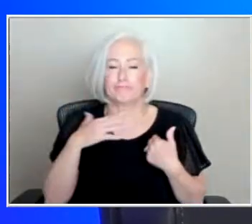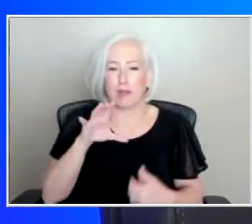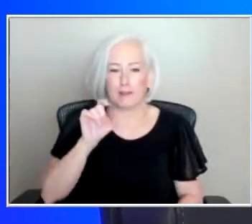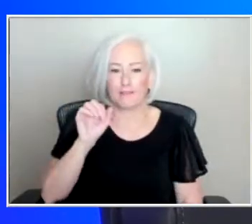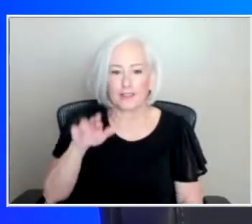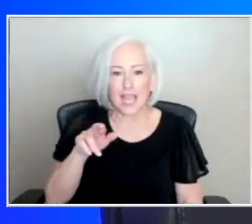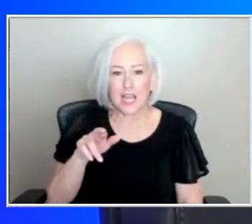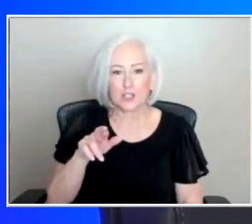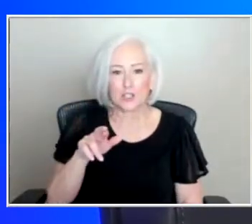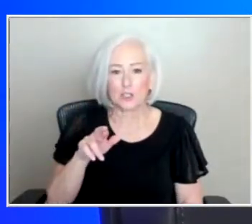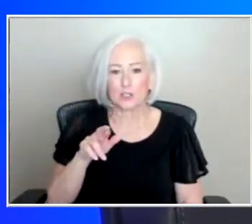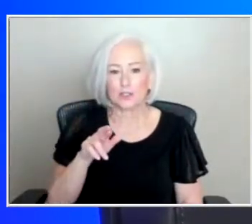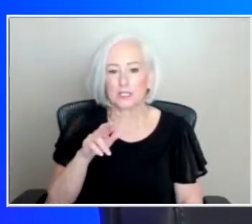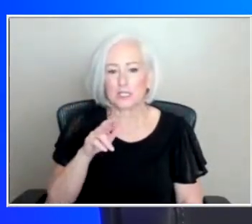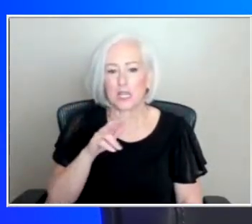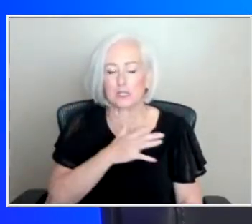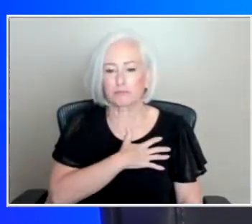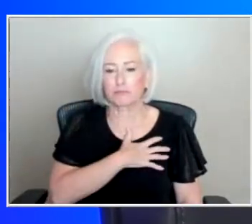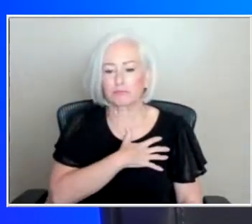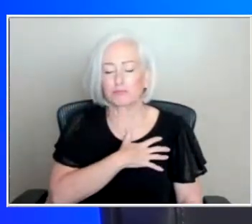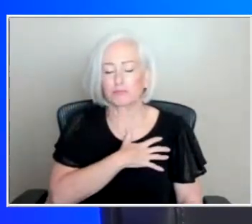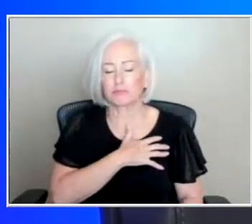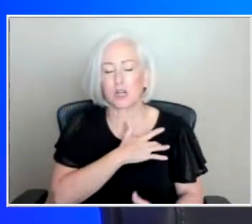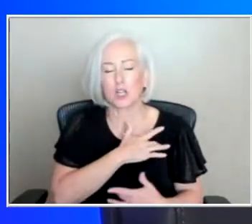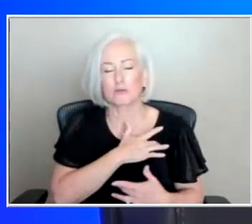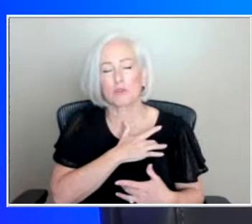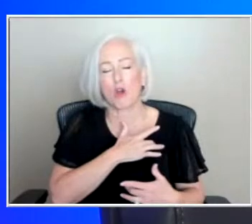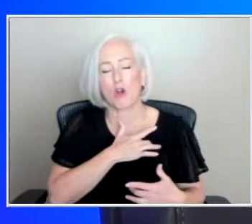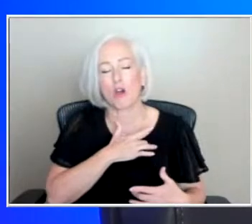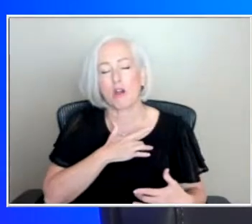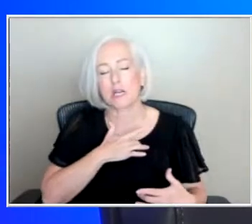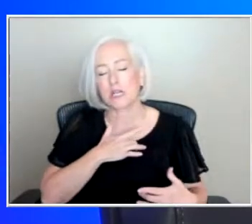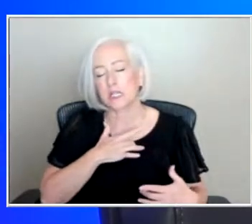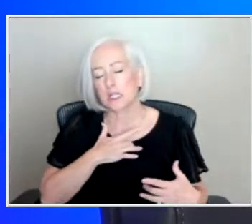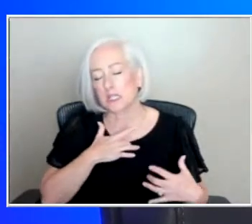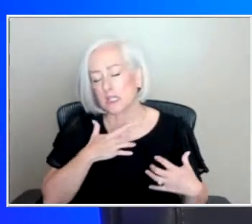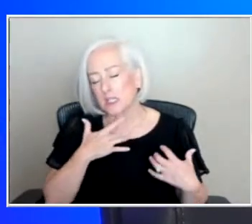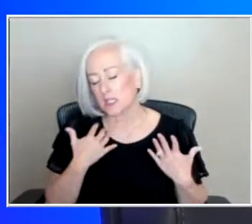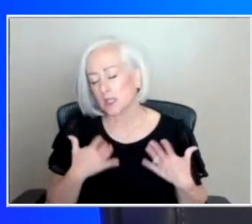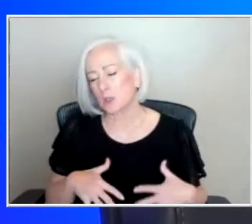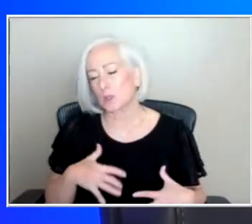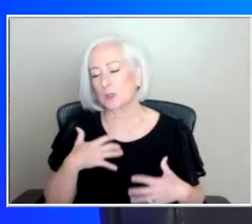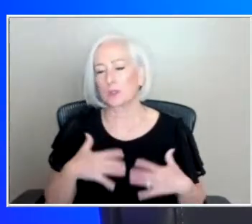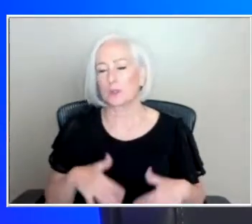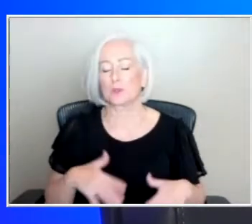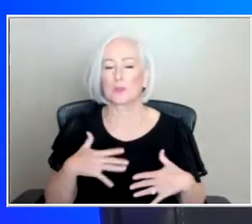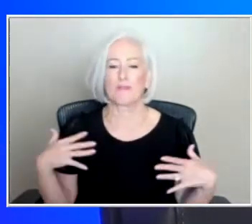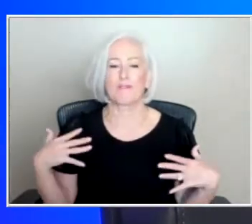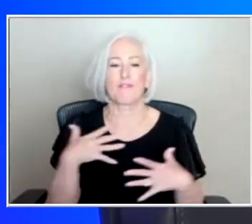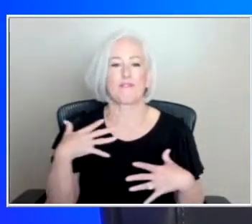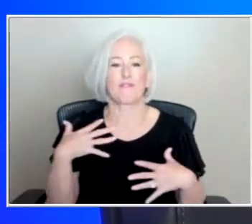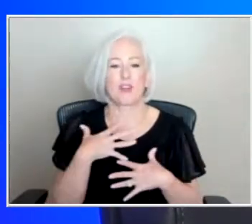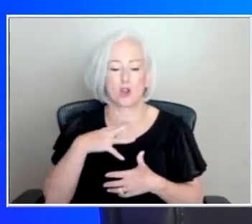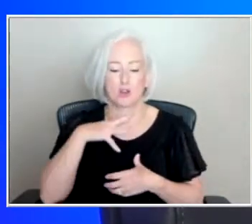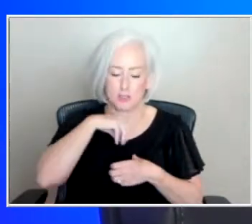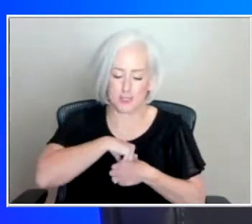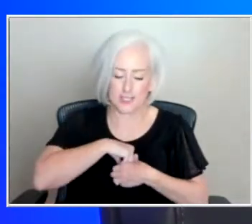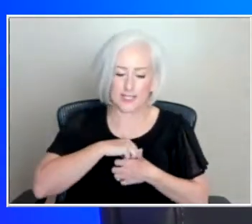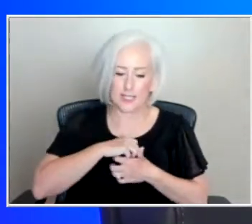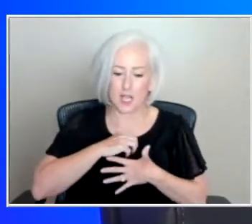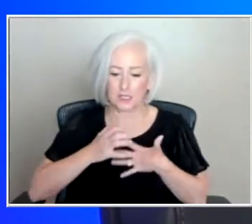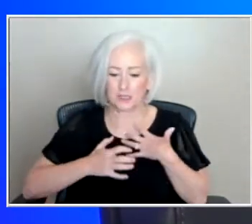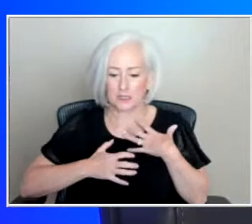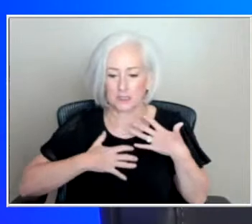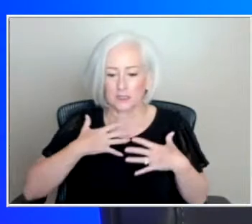Very raw, and you can just imagine the terror that they're under, that they could